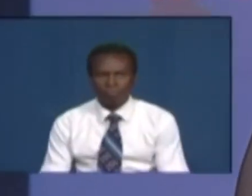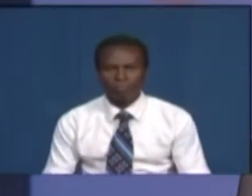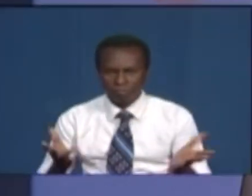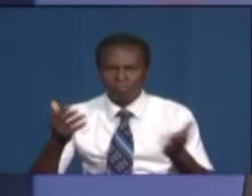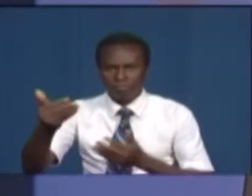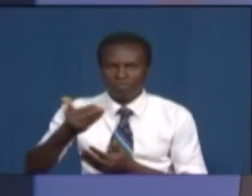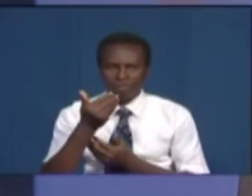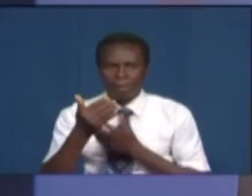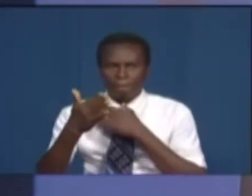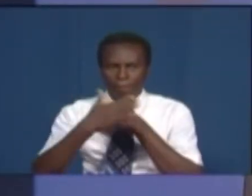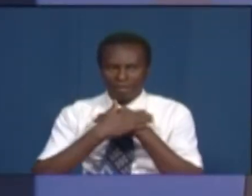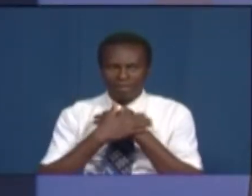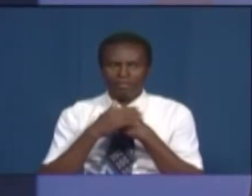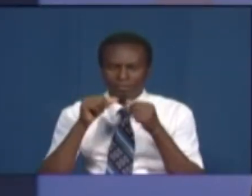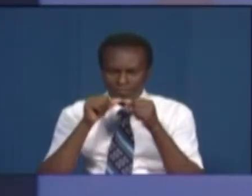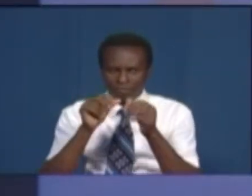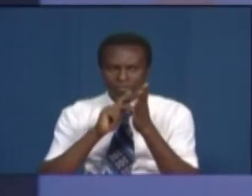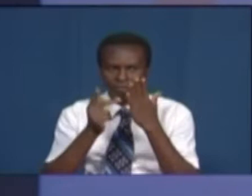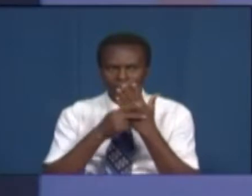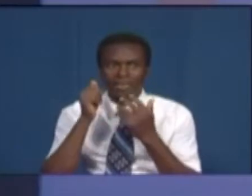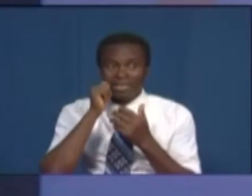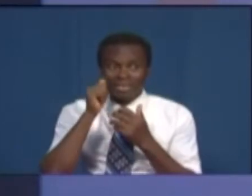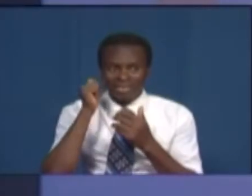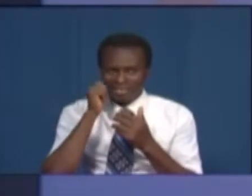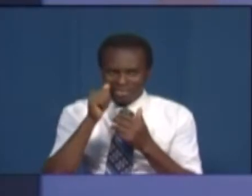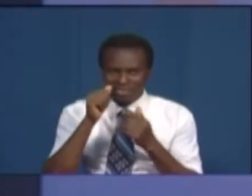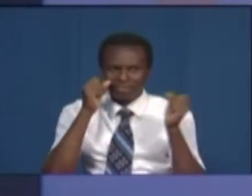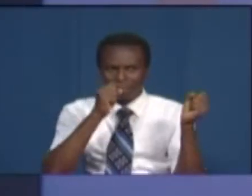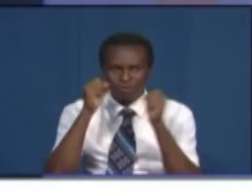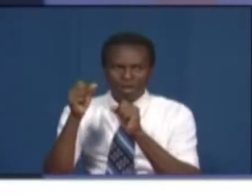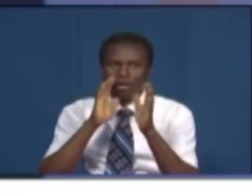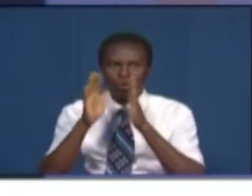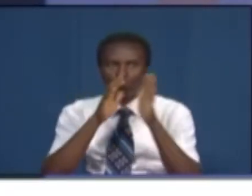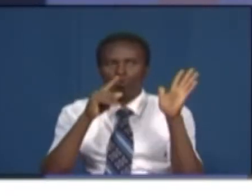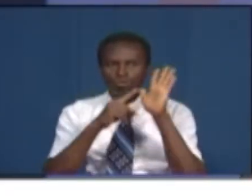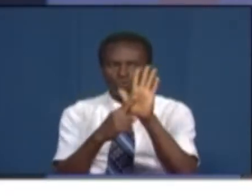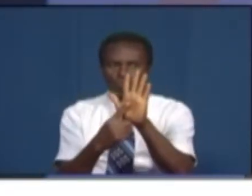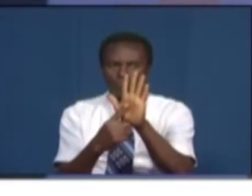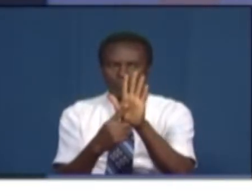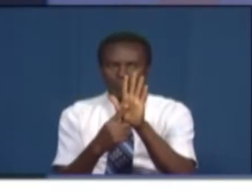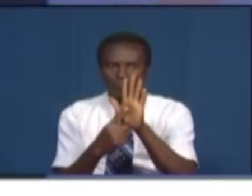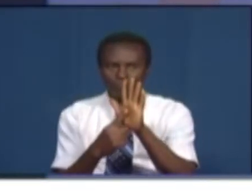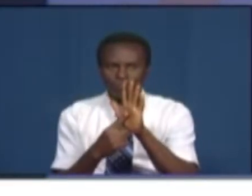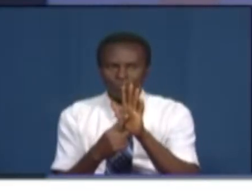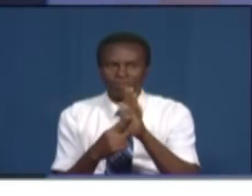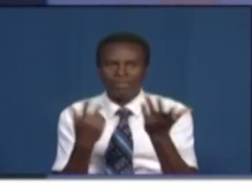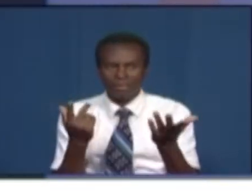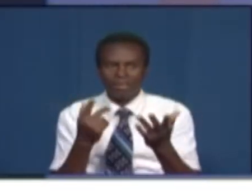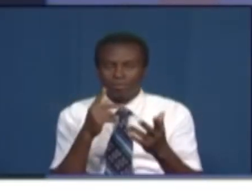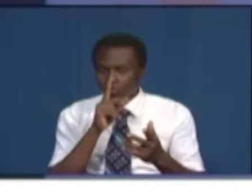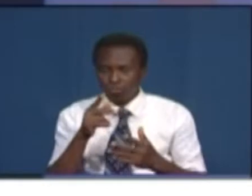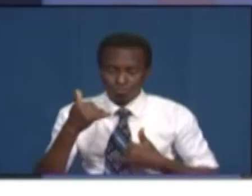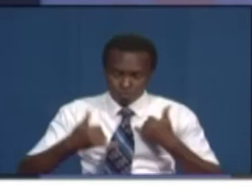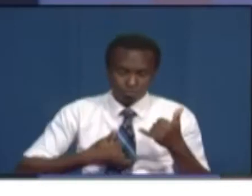You're welcome back. The program is the Girlz Girlz Power Talk Show, and I've enjoyed the conversation up